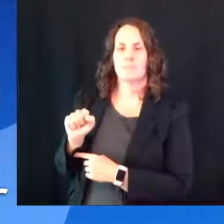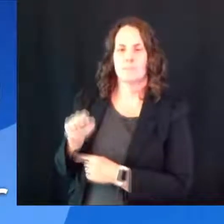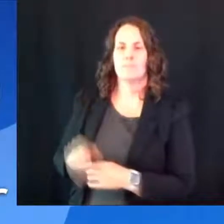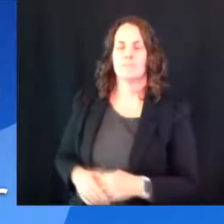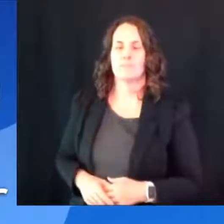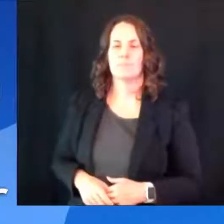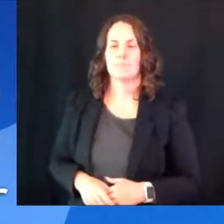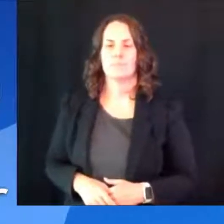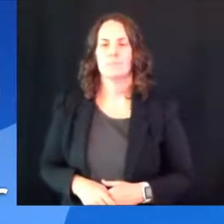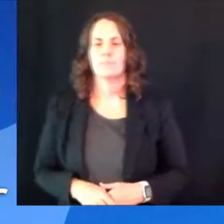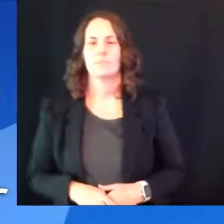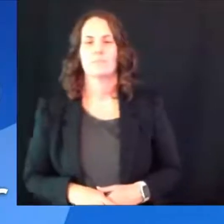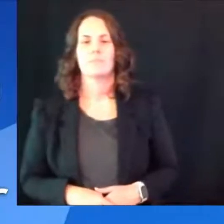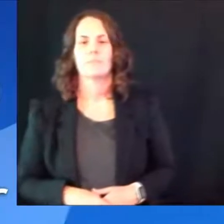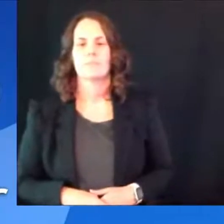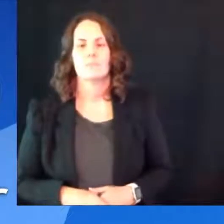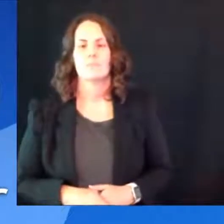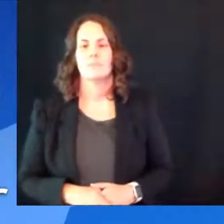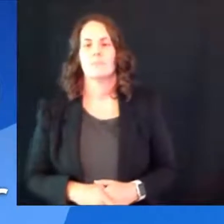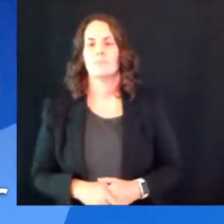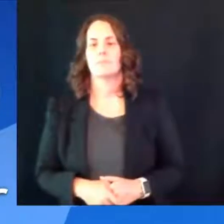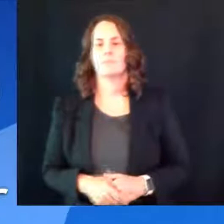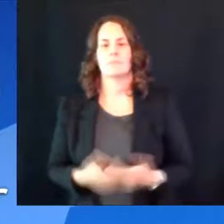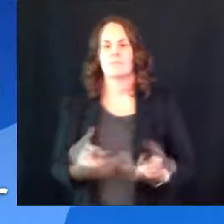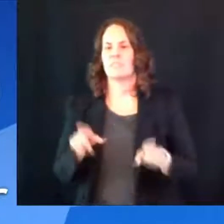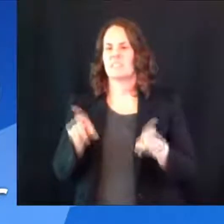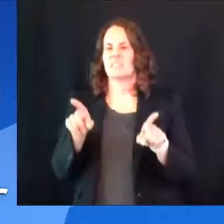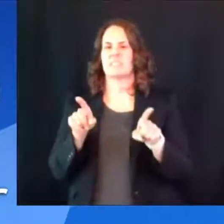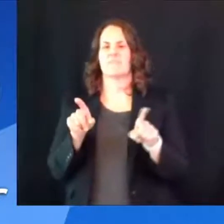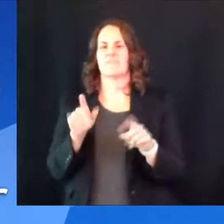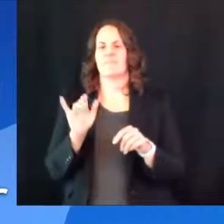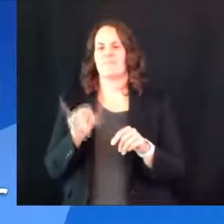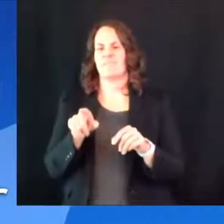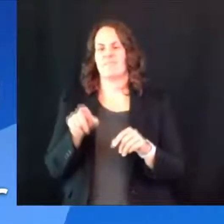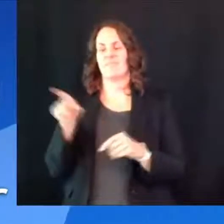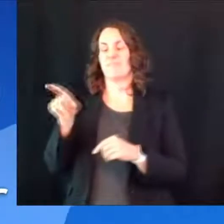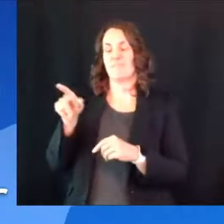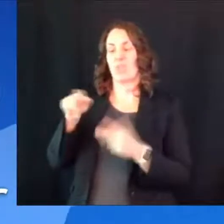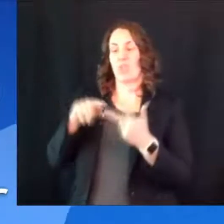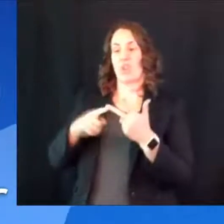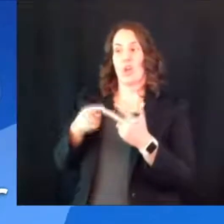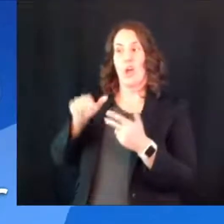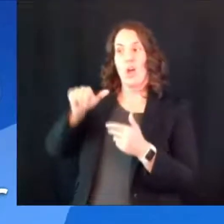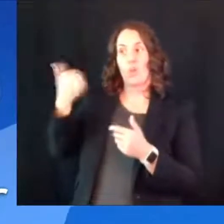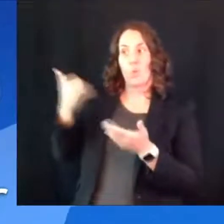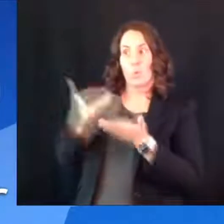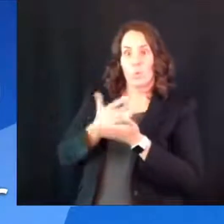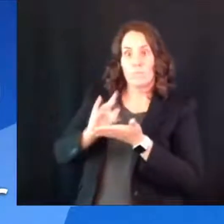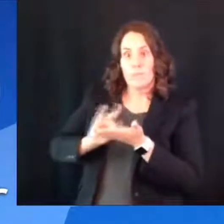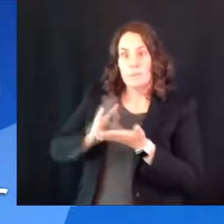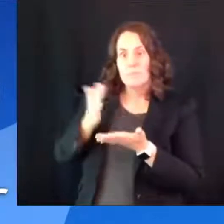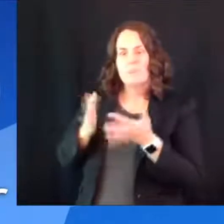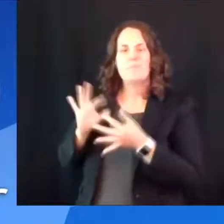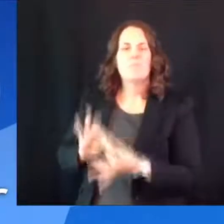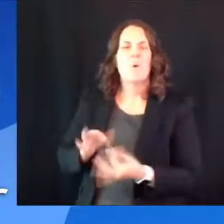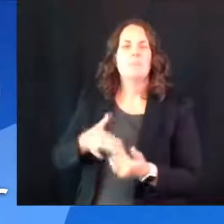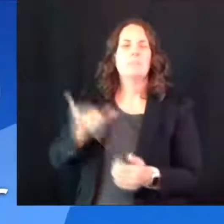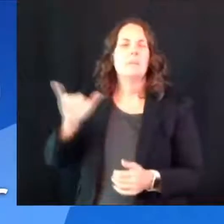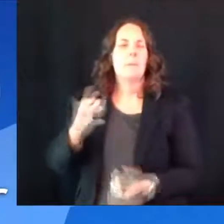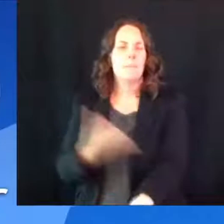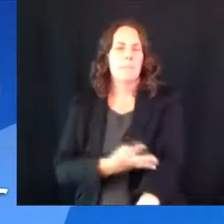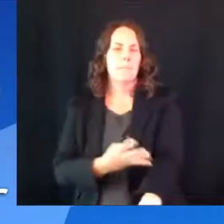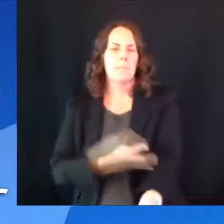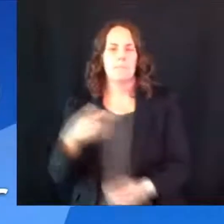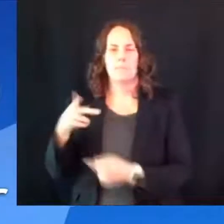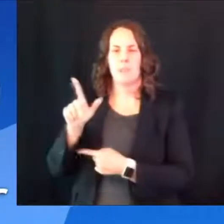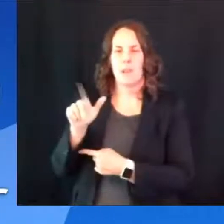has recovered from COVID-19, they're engineered to be just the specific antibodies that target the protein on the virus. So that